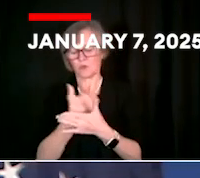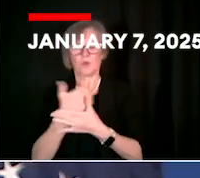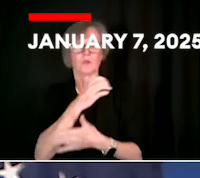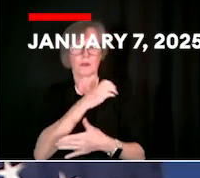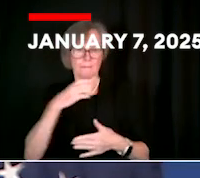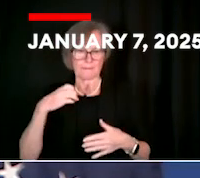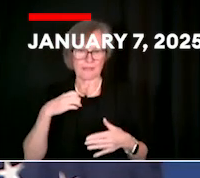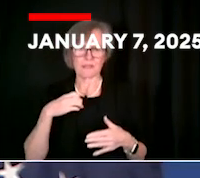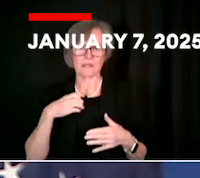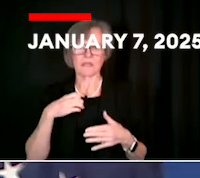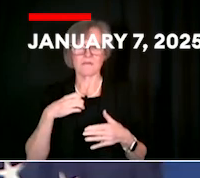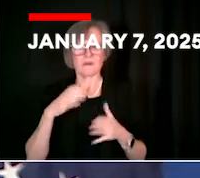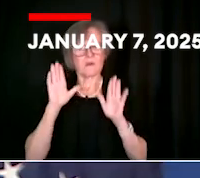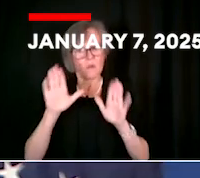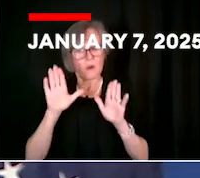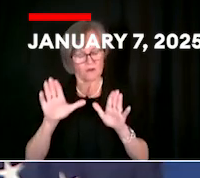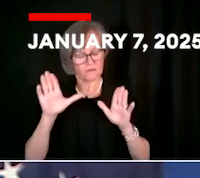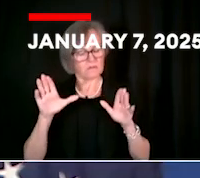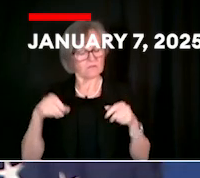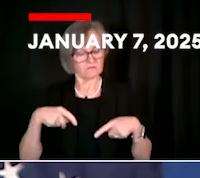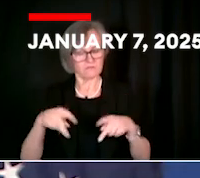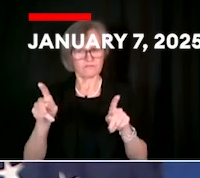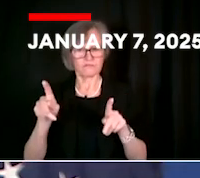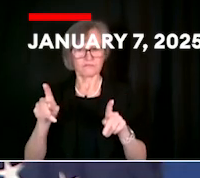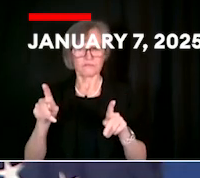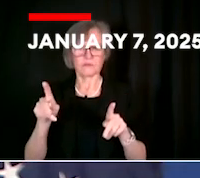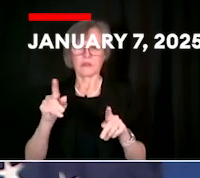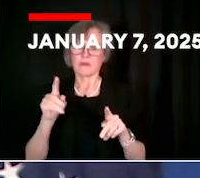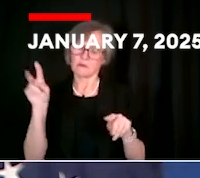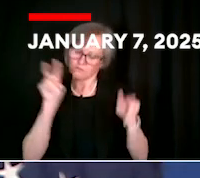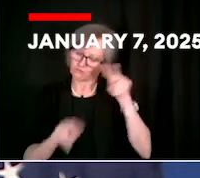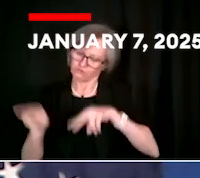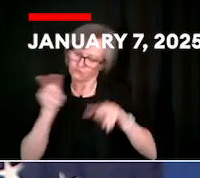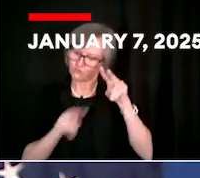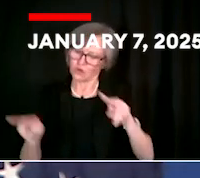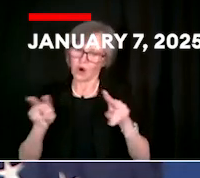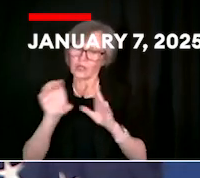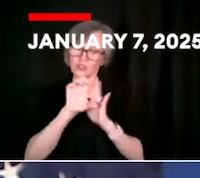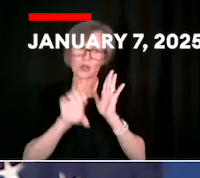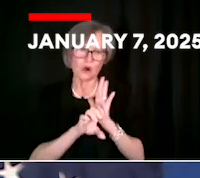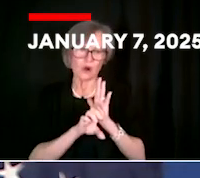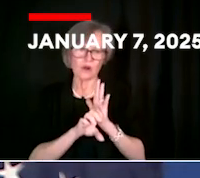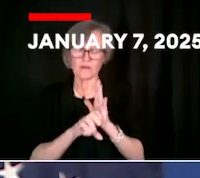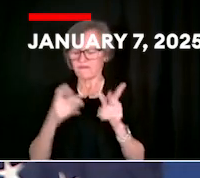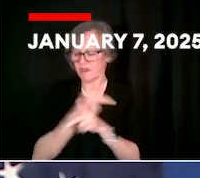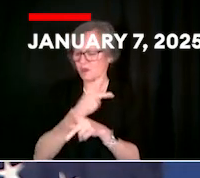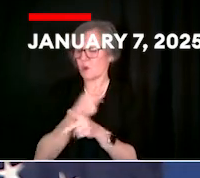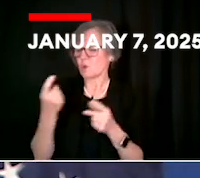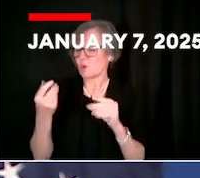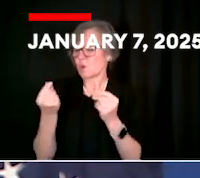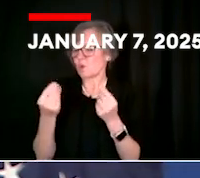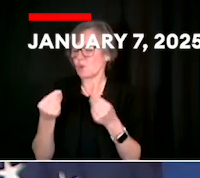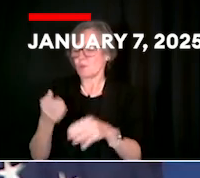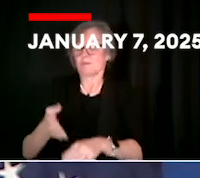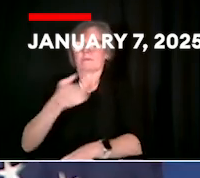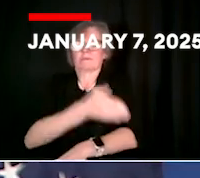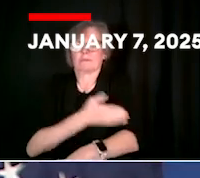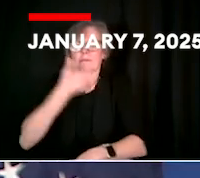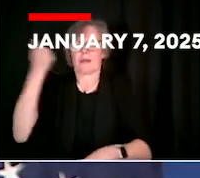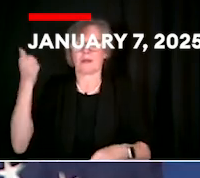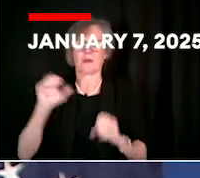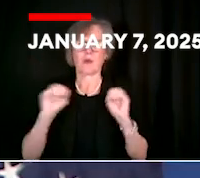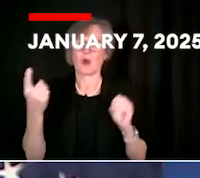us an excellent opportunity to relook at our charter and figure out what we can do better in the city. And no one can